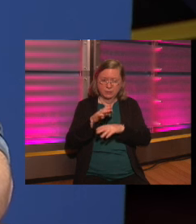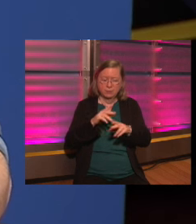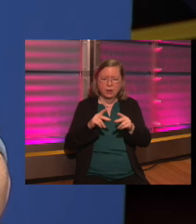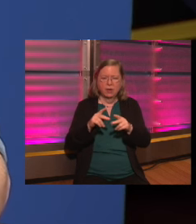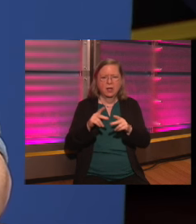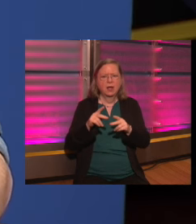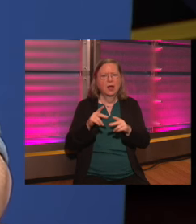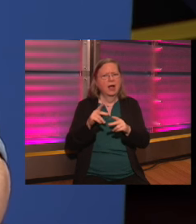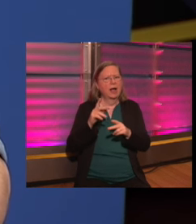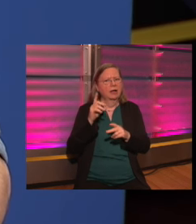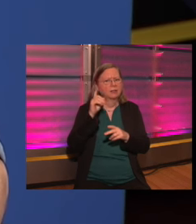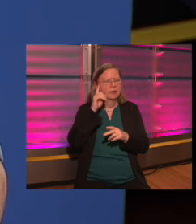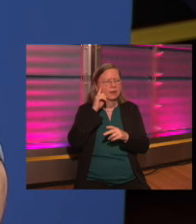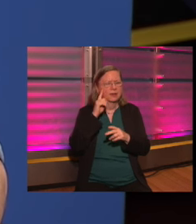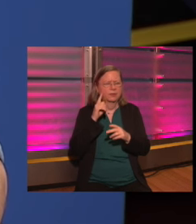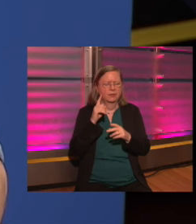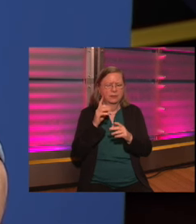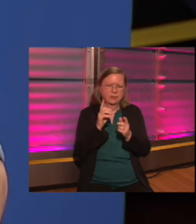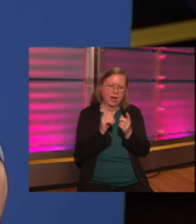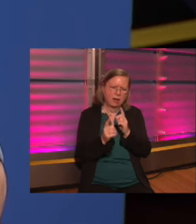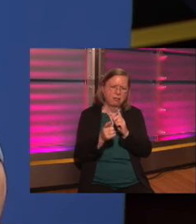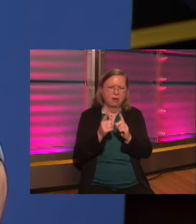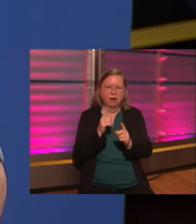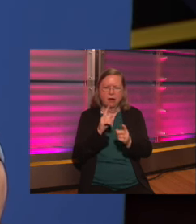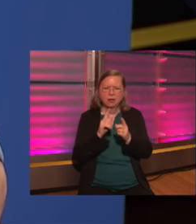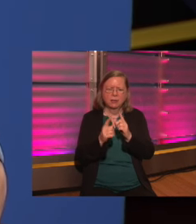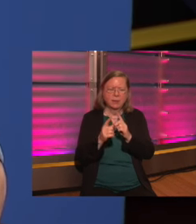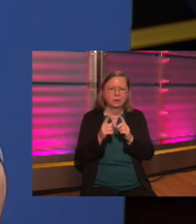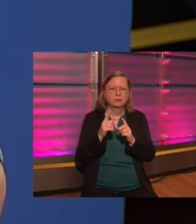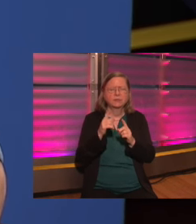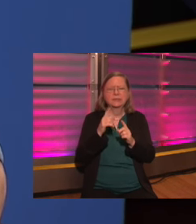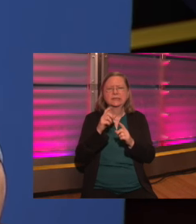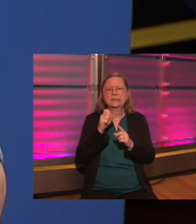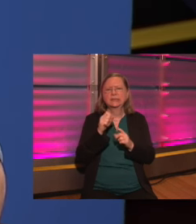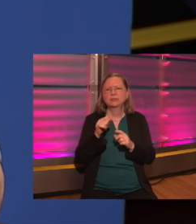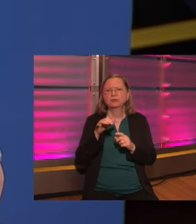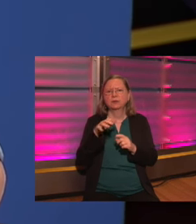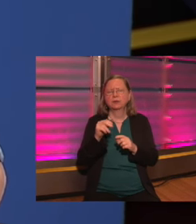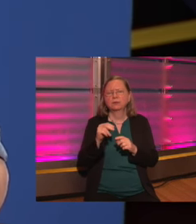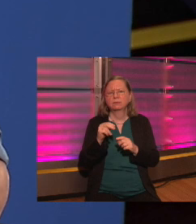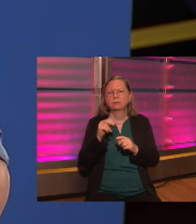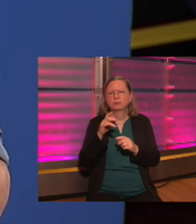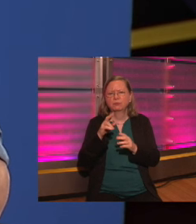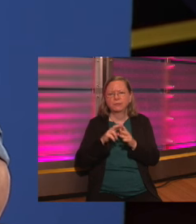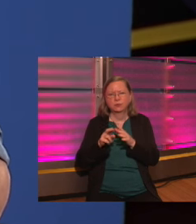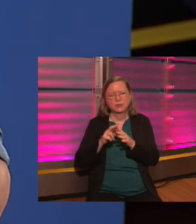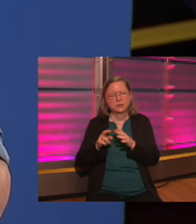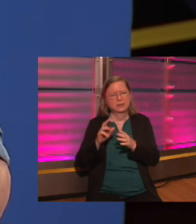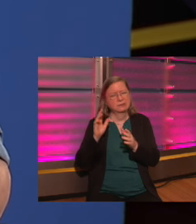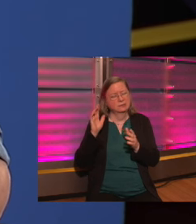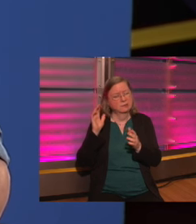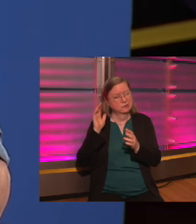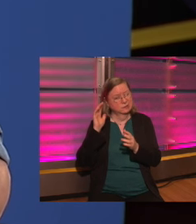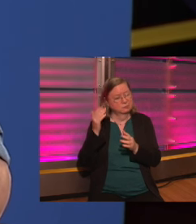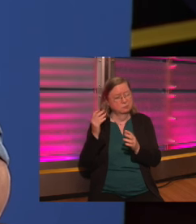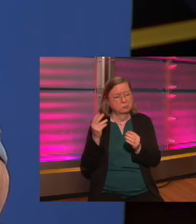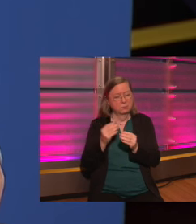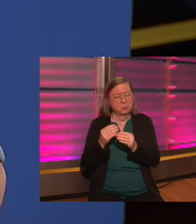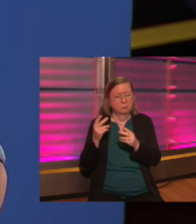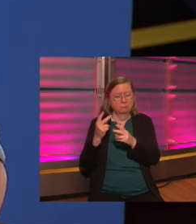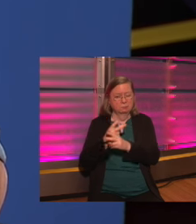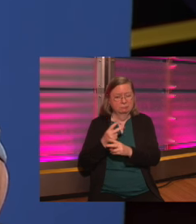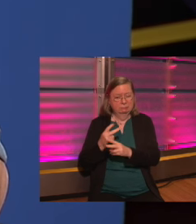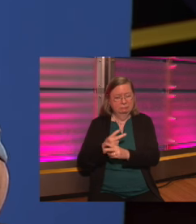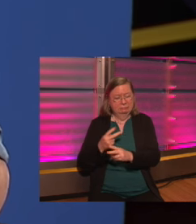Syrian refugees has continued to go spiral towards a more negative dialogue. Mm-hmm. And I think a lot of that is through a very